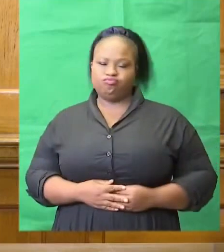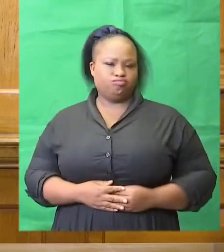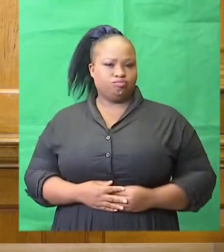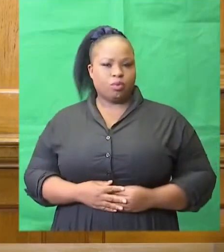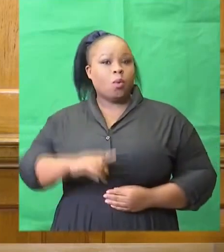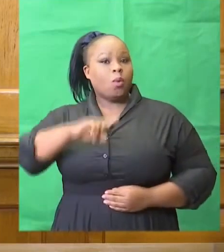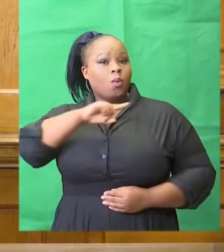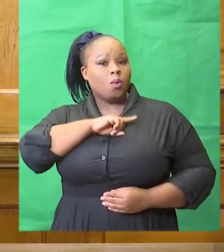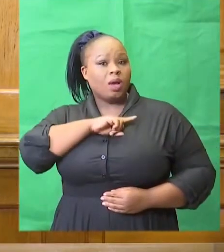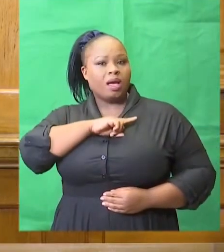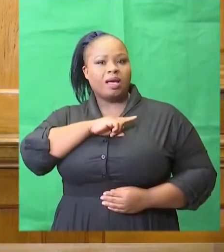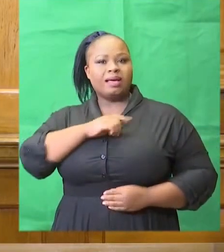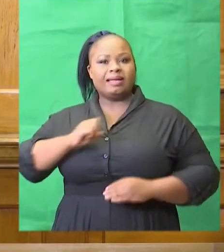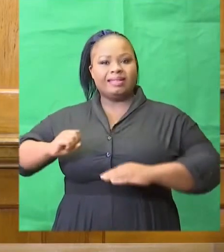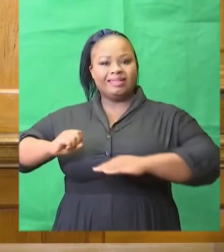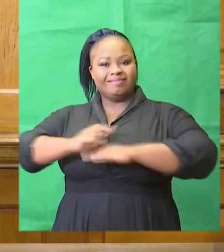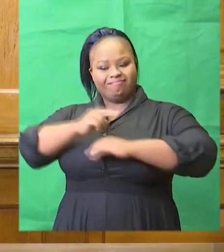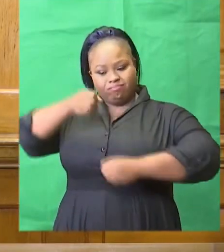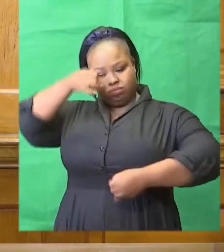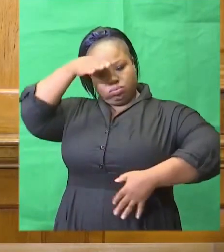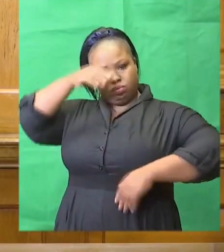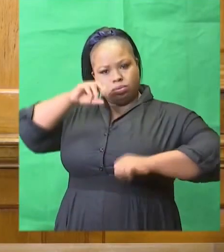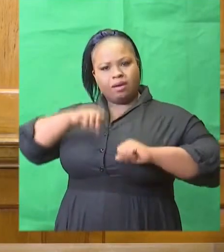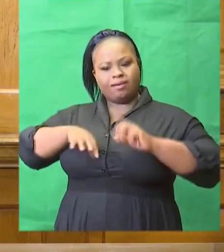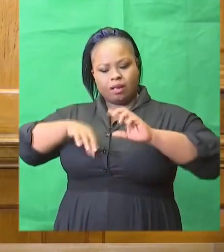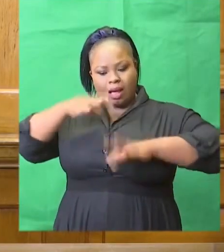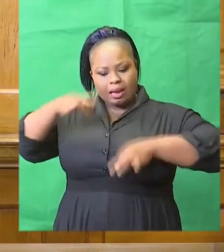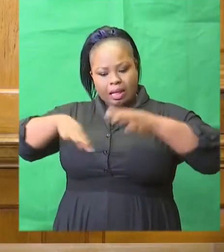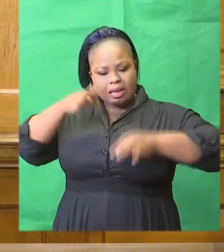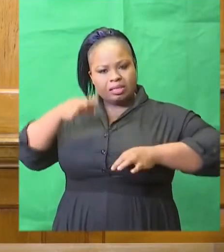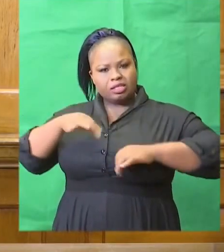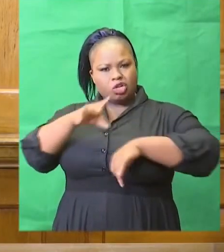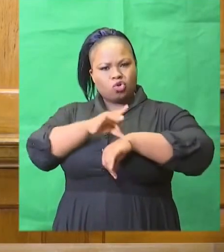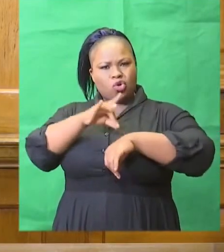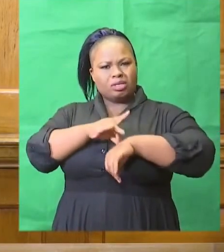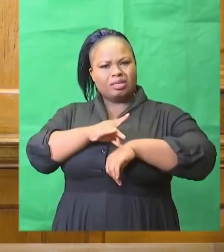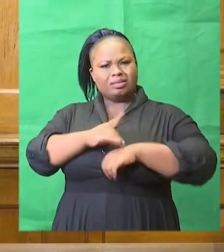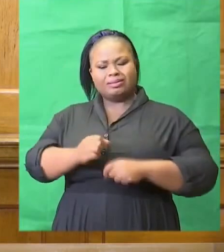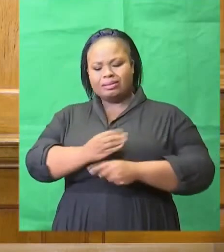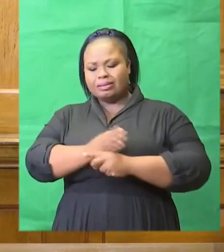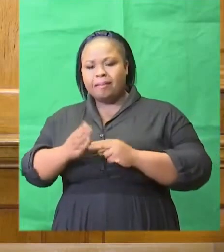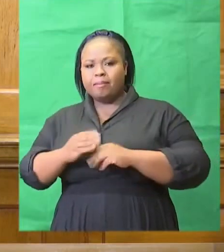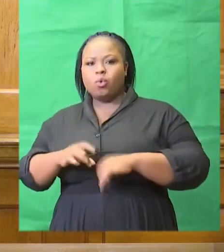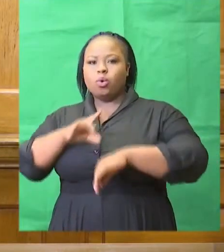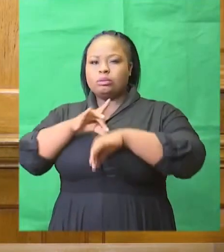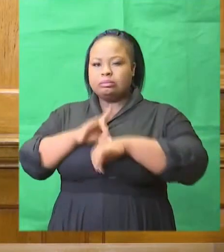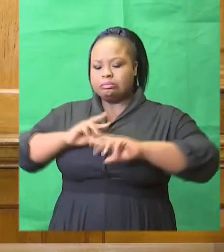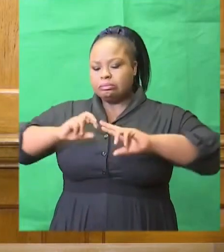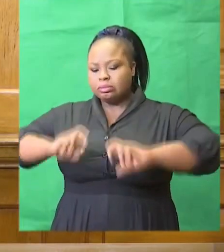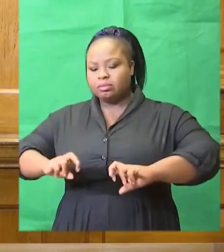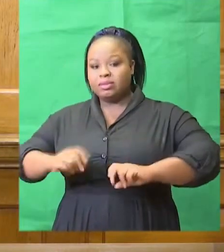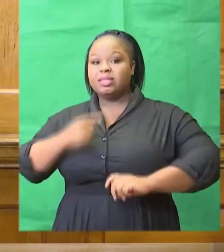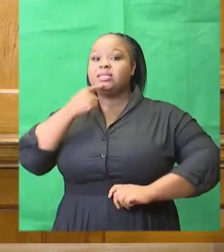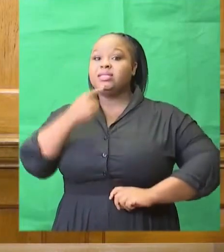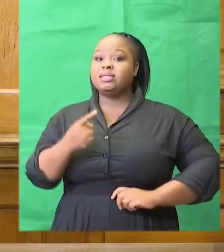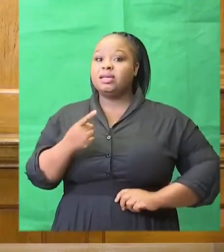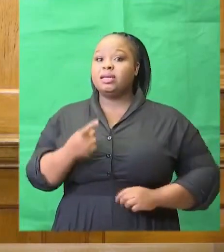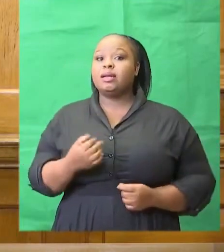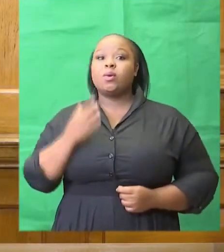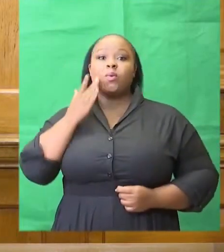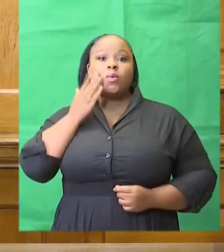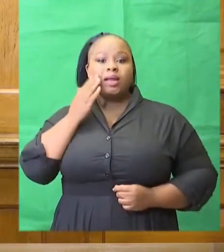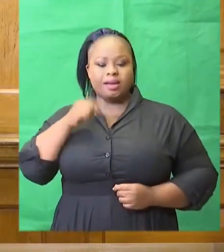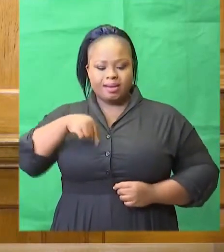Epidemiologists and disease modelers have told us that we should expect a fourth wave in